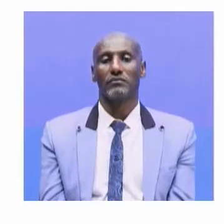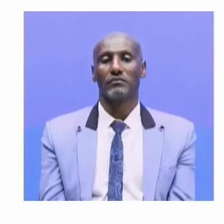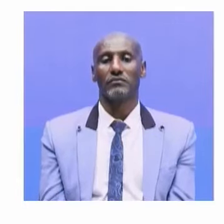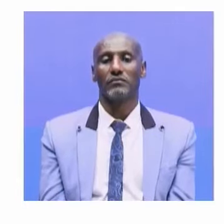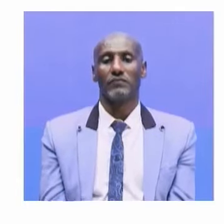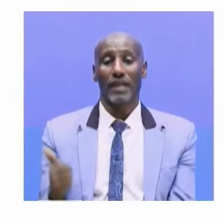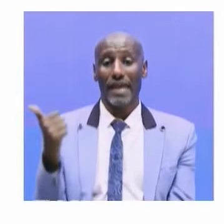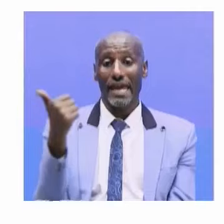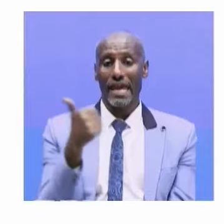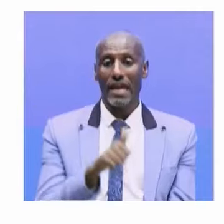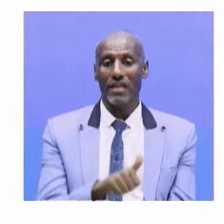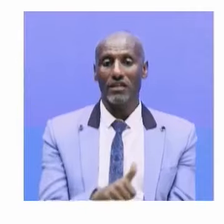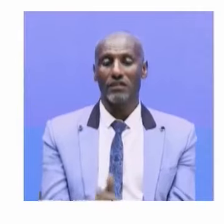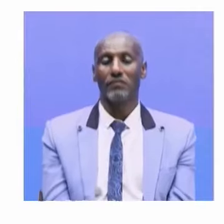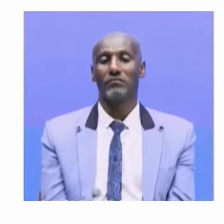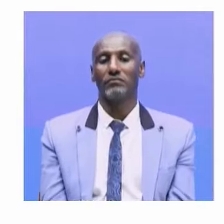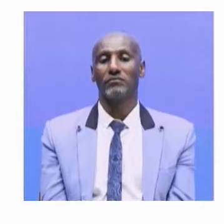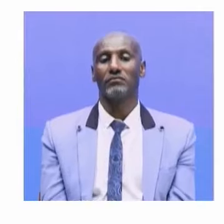any,